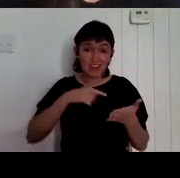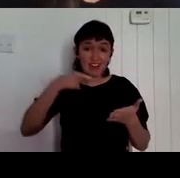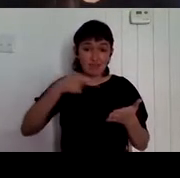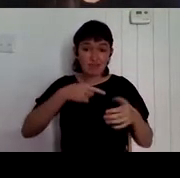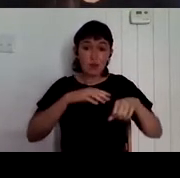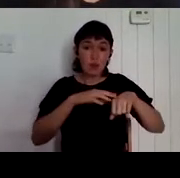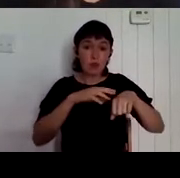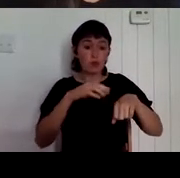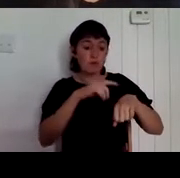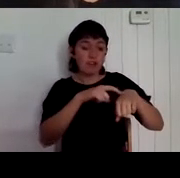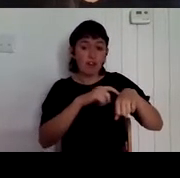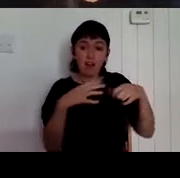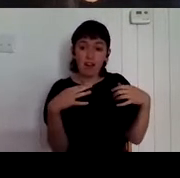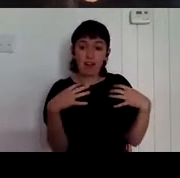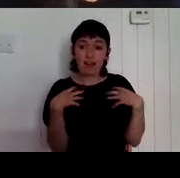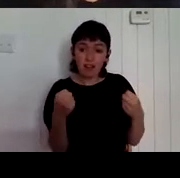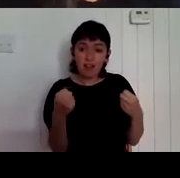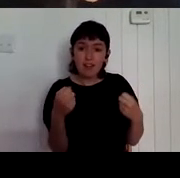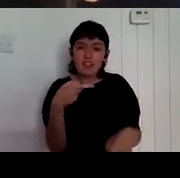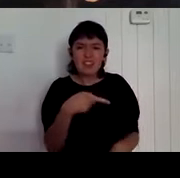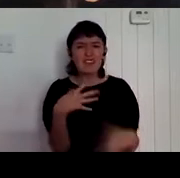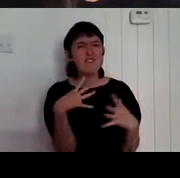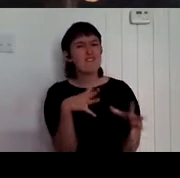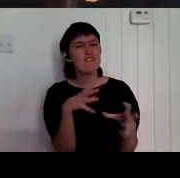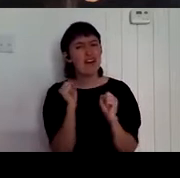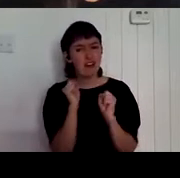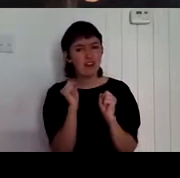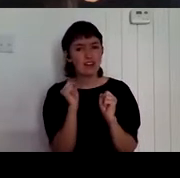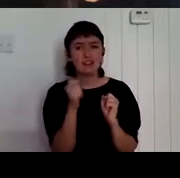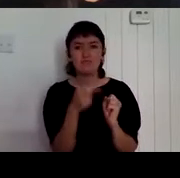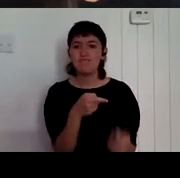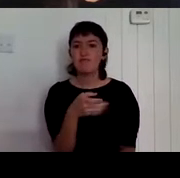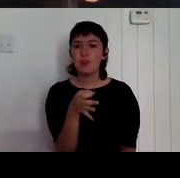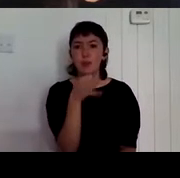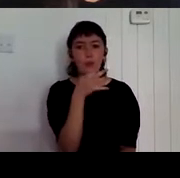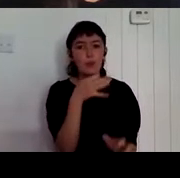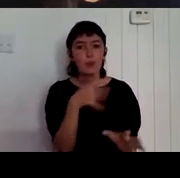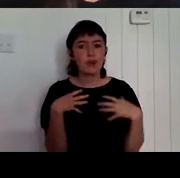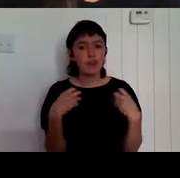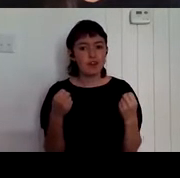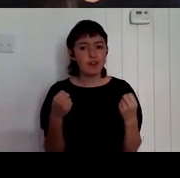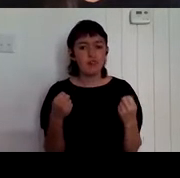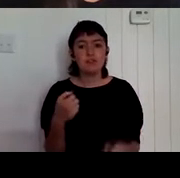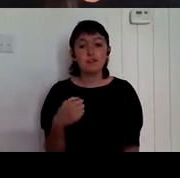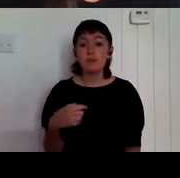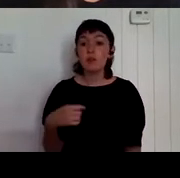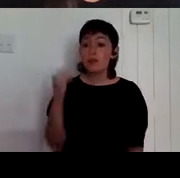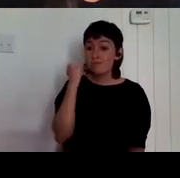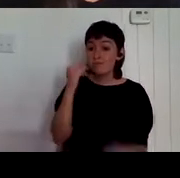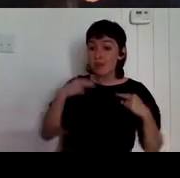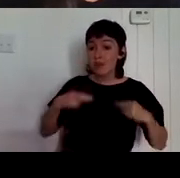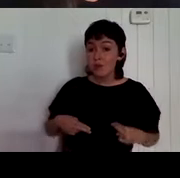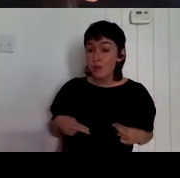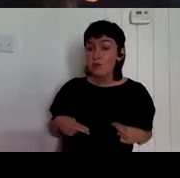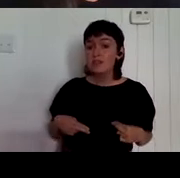cnidarians in general, is that it's very fast. They're very good at it. So, if we were to do something like this in us, that would be less,